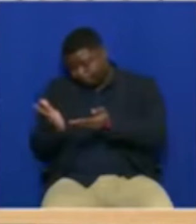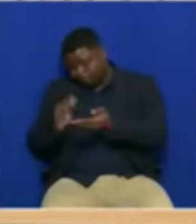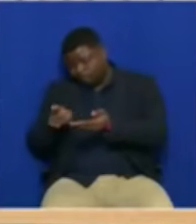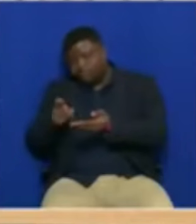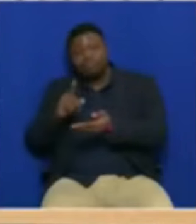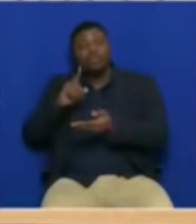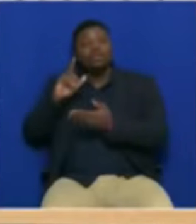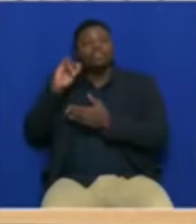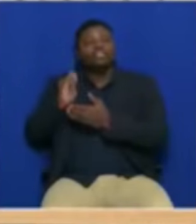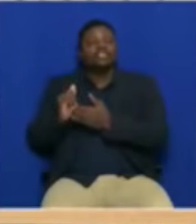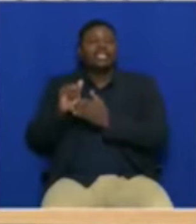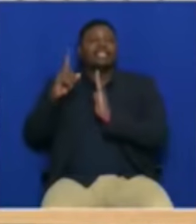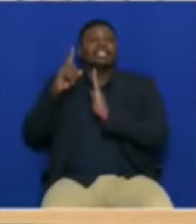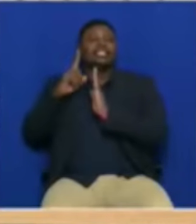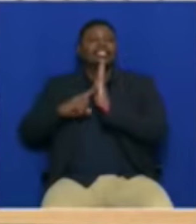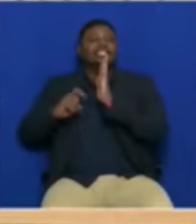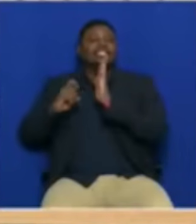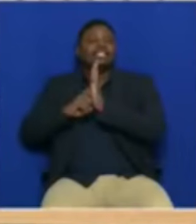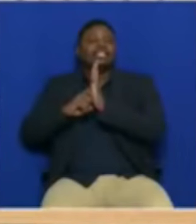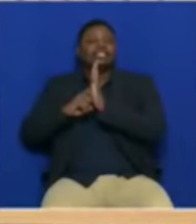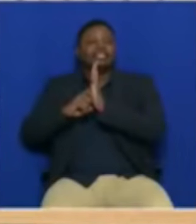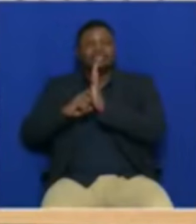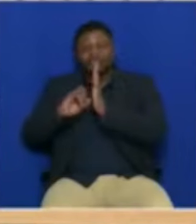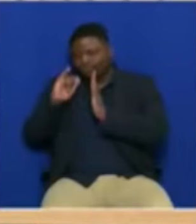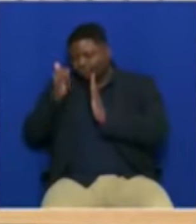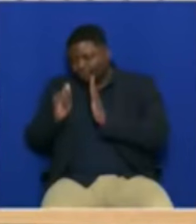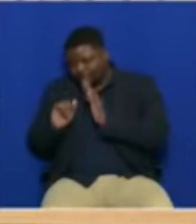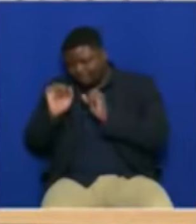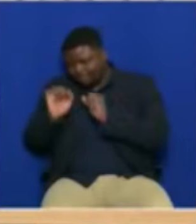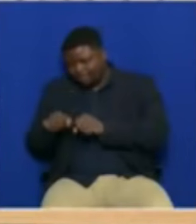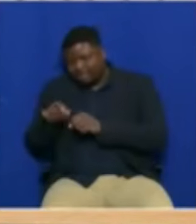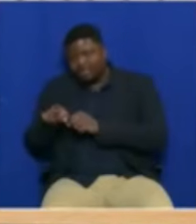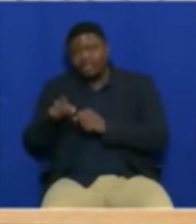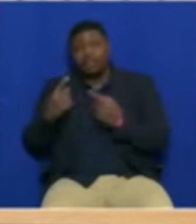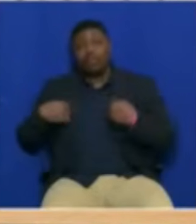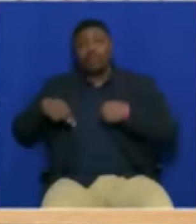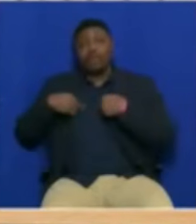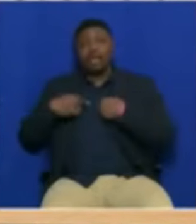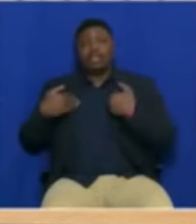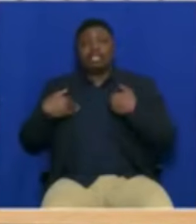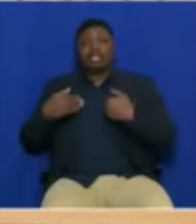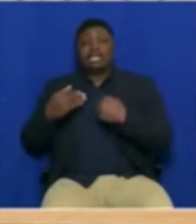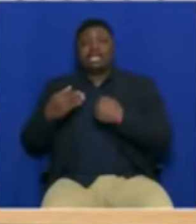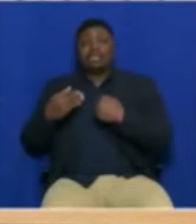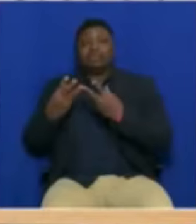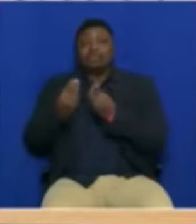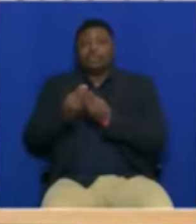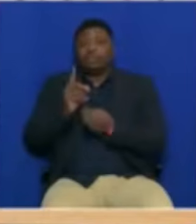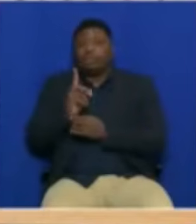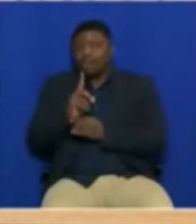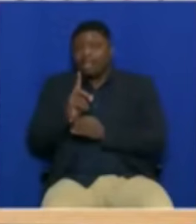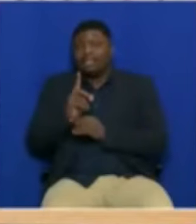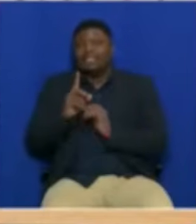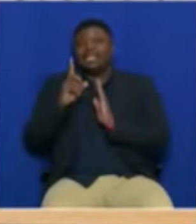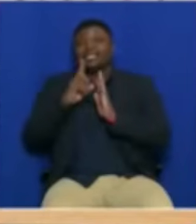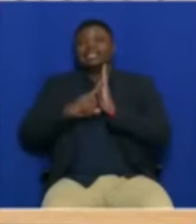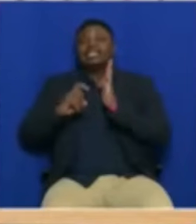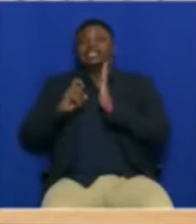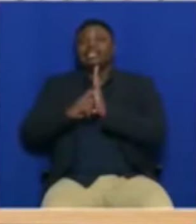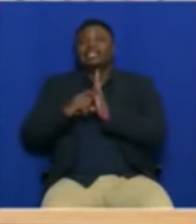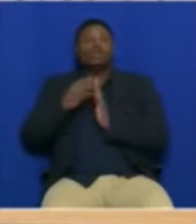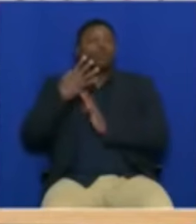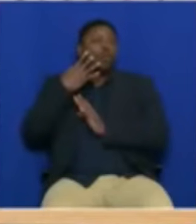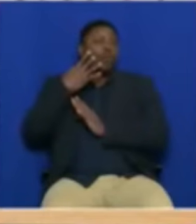recall we start with a date sometime in December of